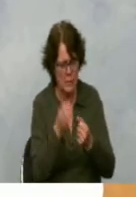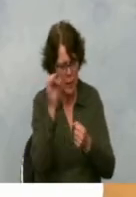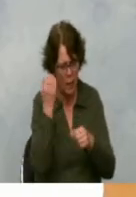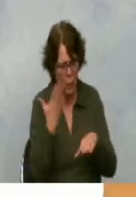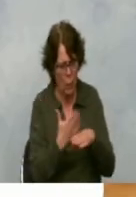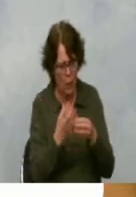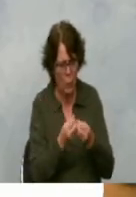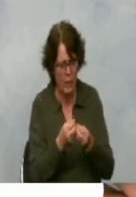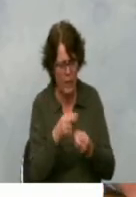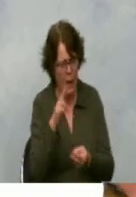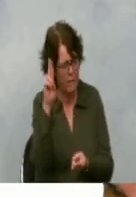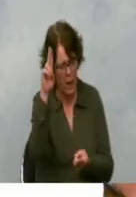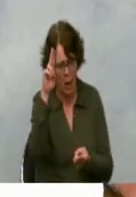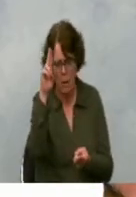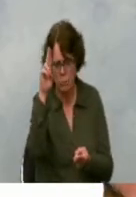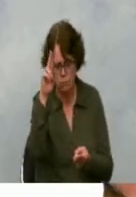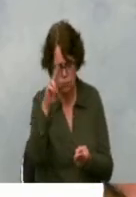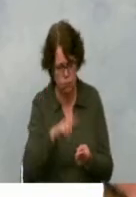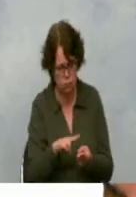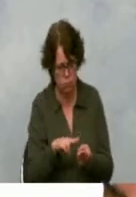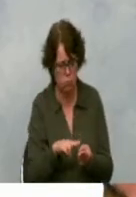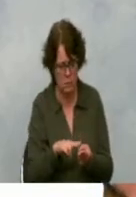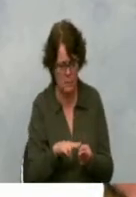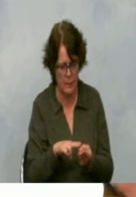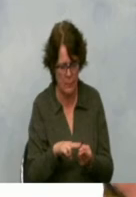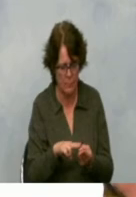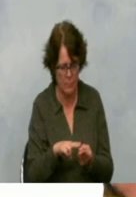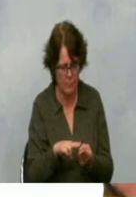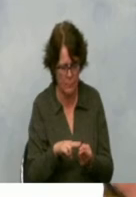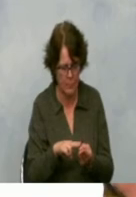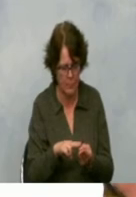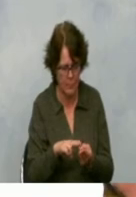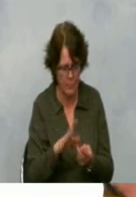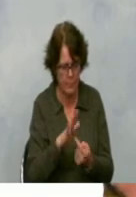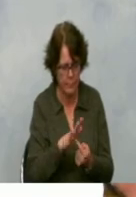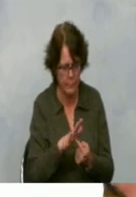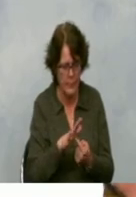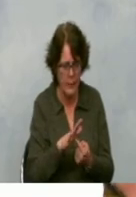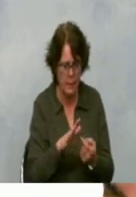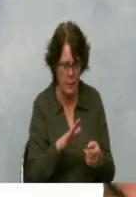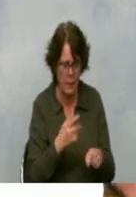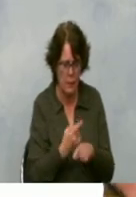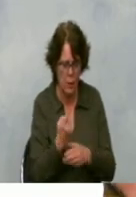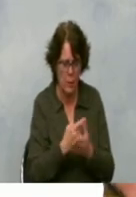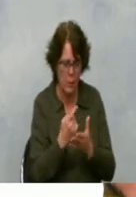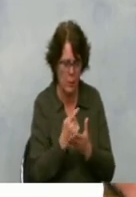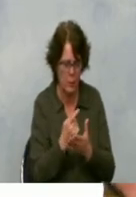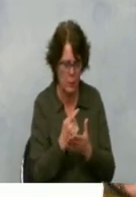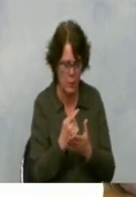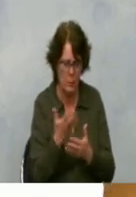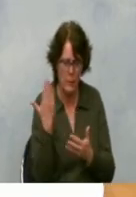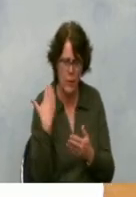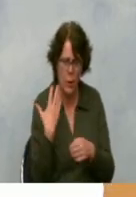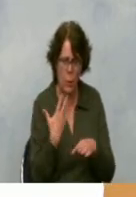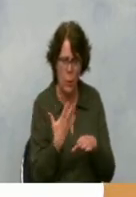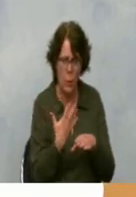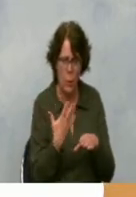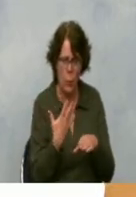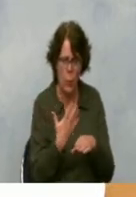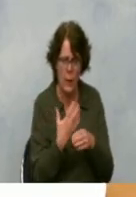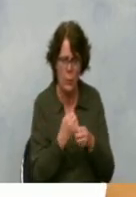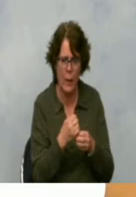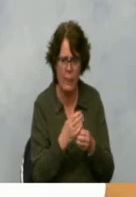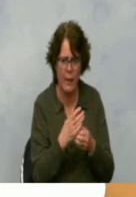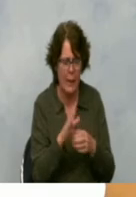decreased significantly. So it references there the fact that we were working with capital grant, and this had